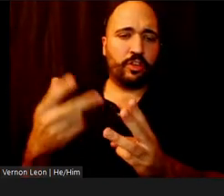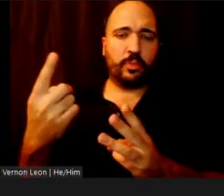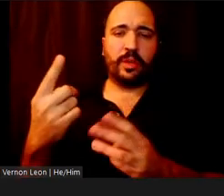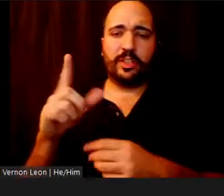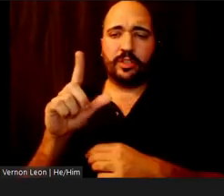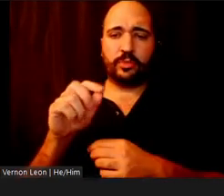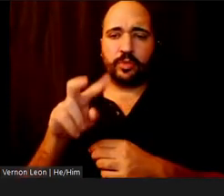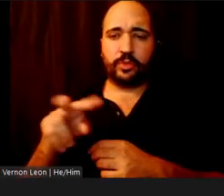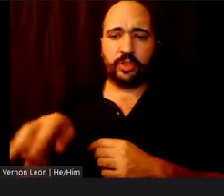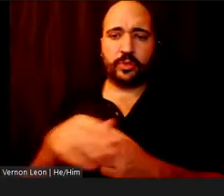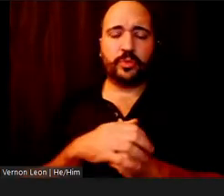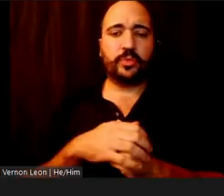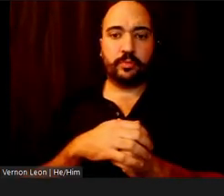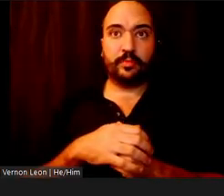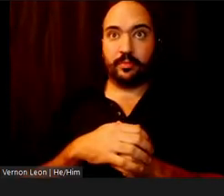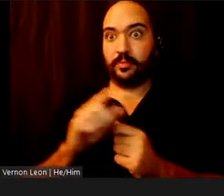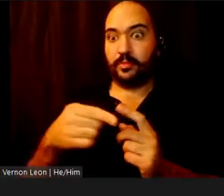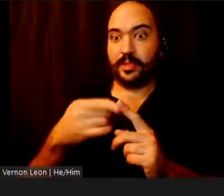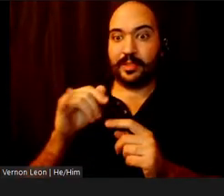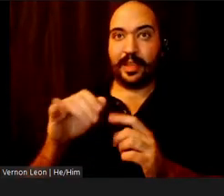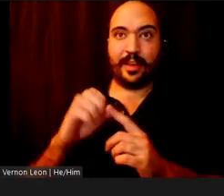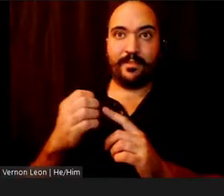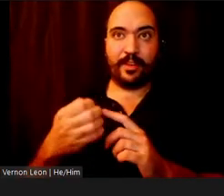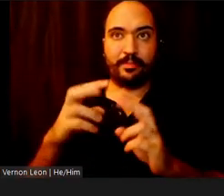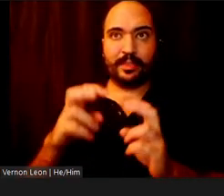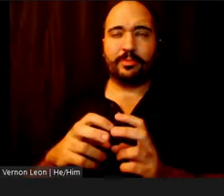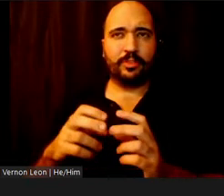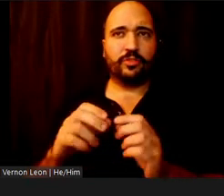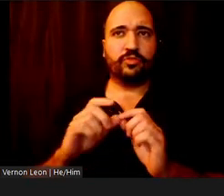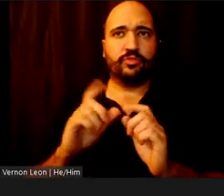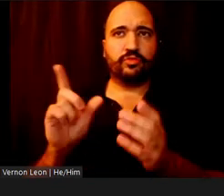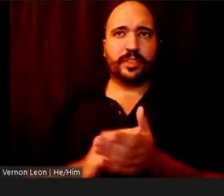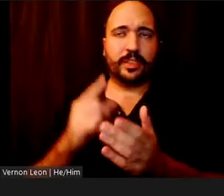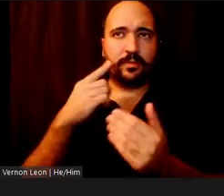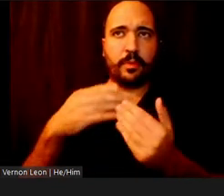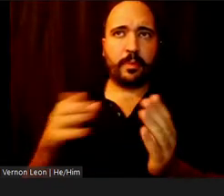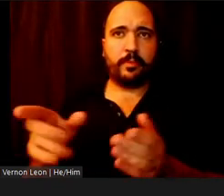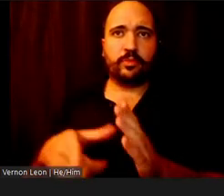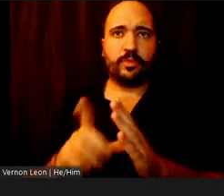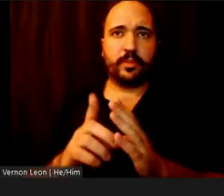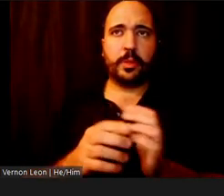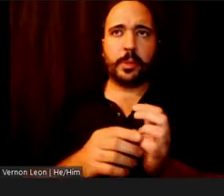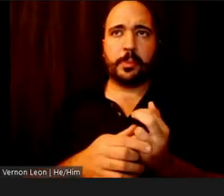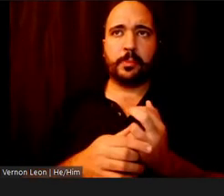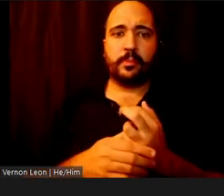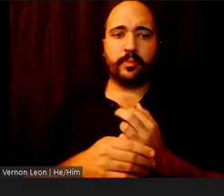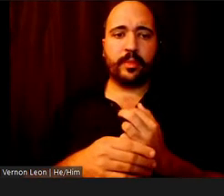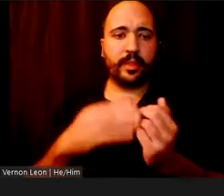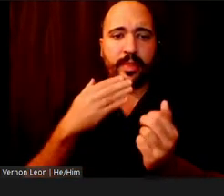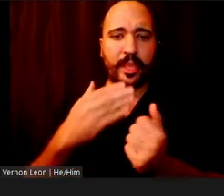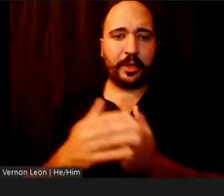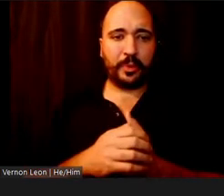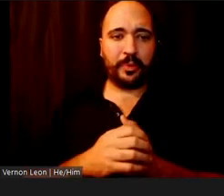2022, once the environmental assessment has been released for public review. Thank you. you.